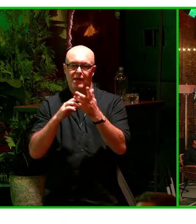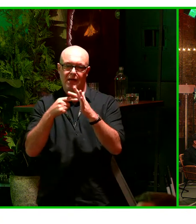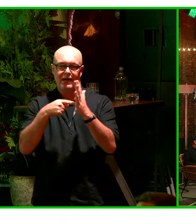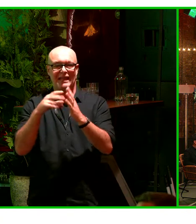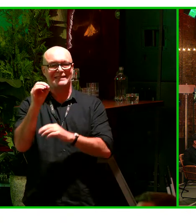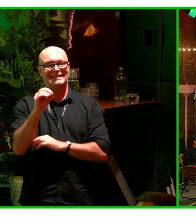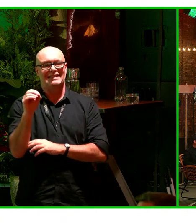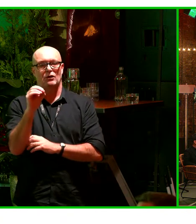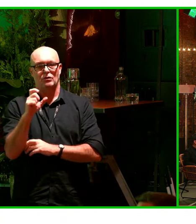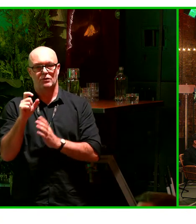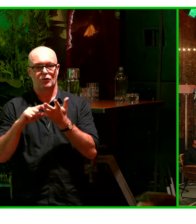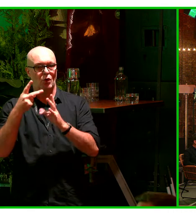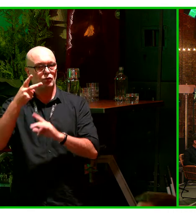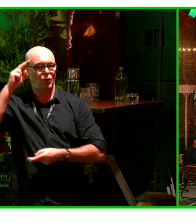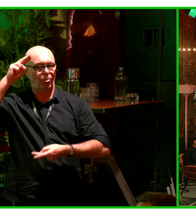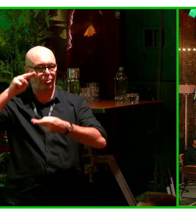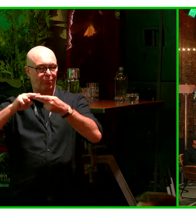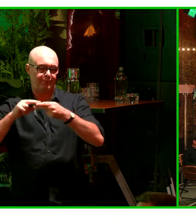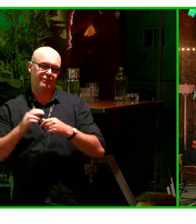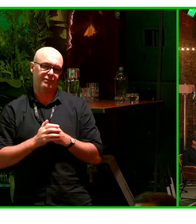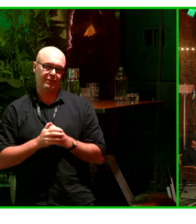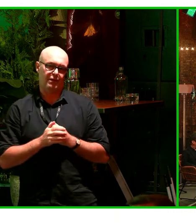live in. Now,